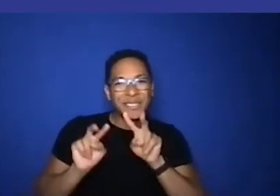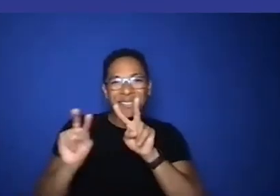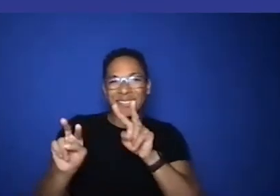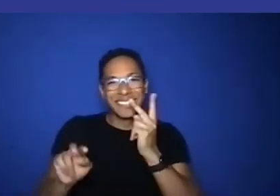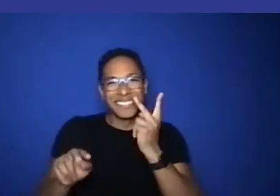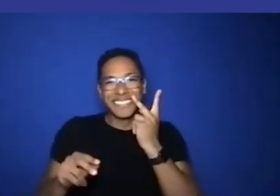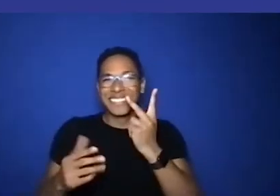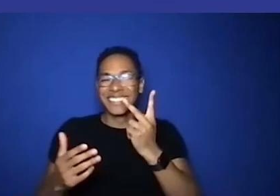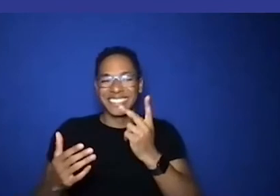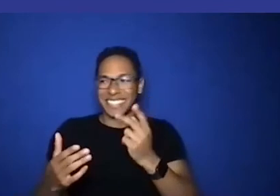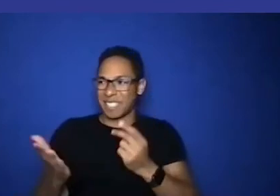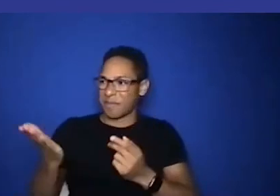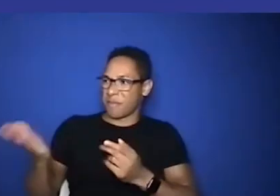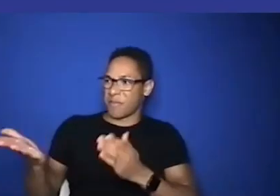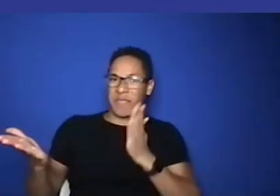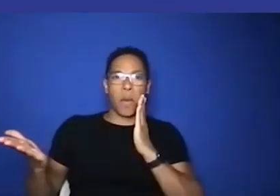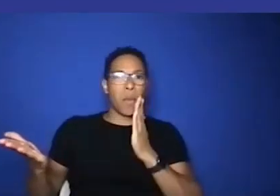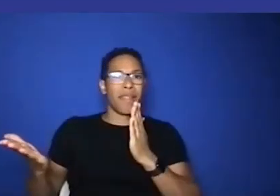bring